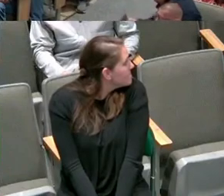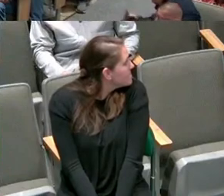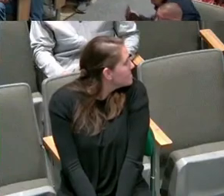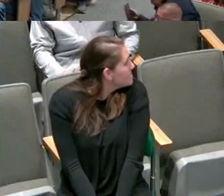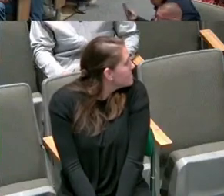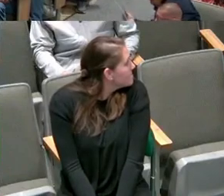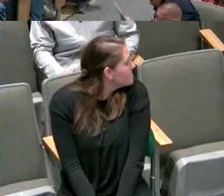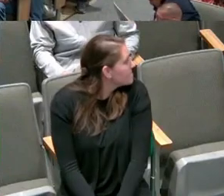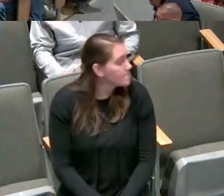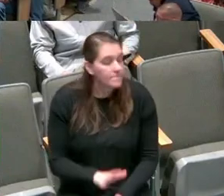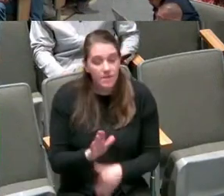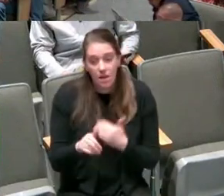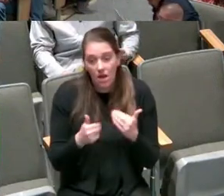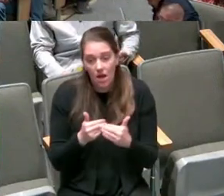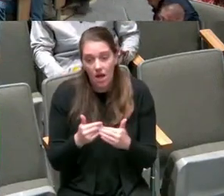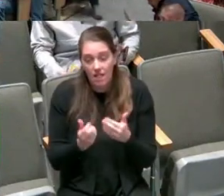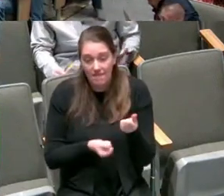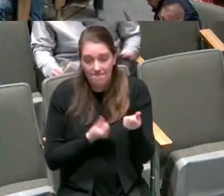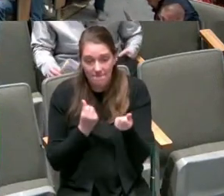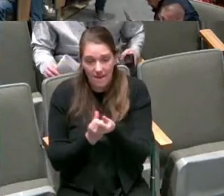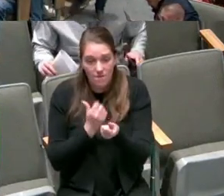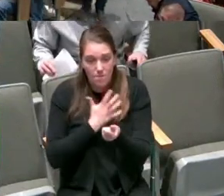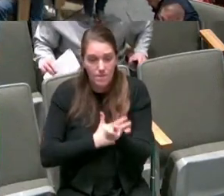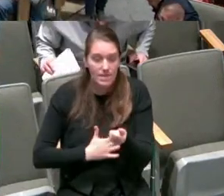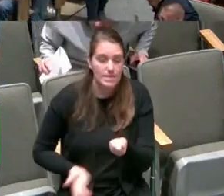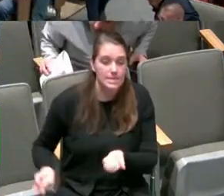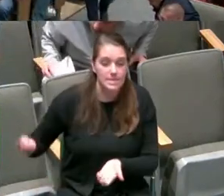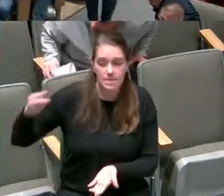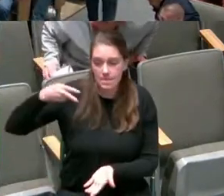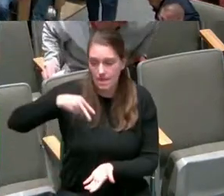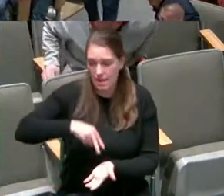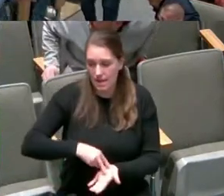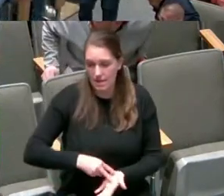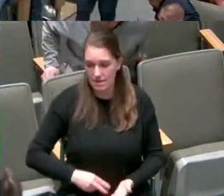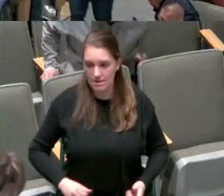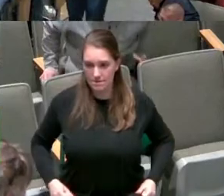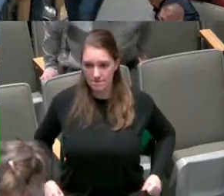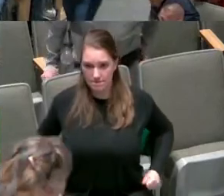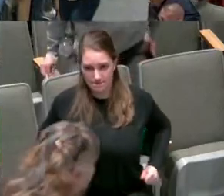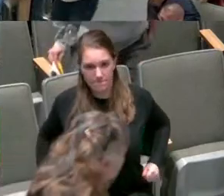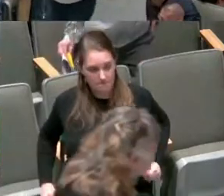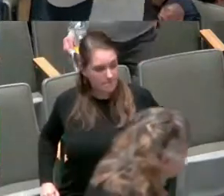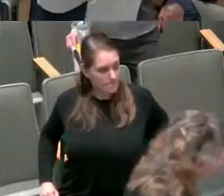all in favor please stand up and hold your your yellow